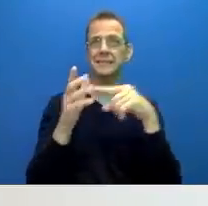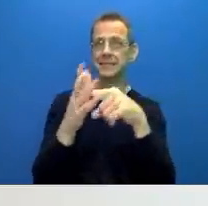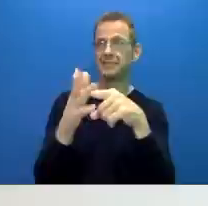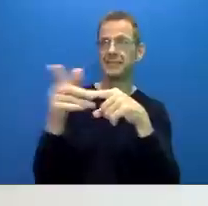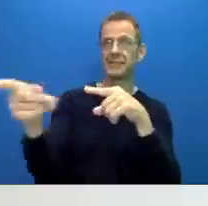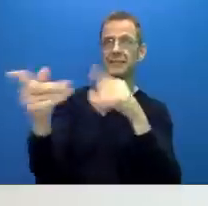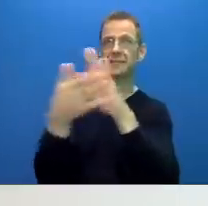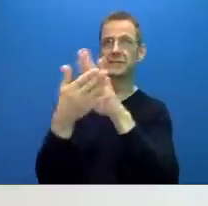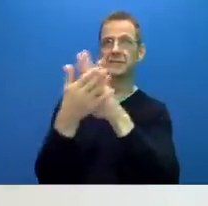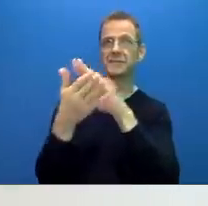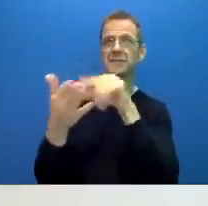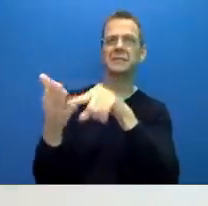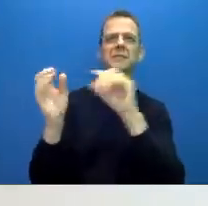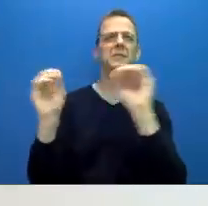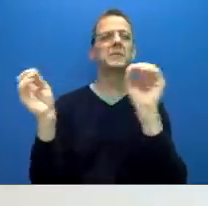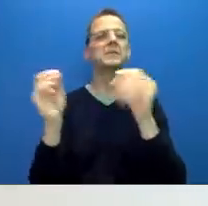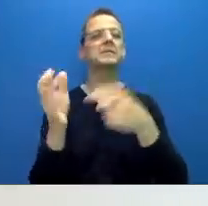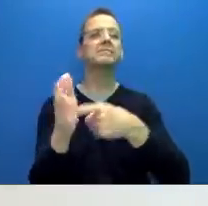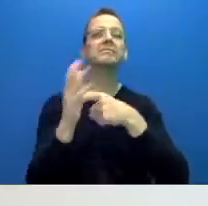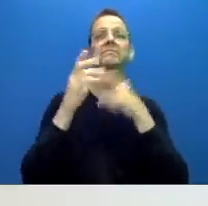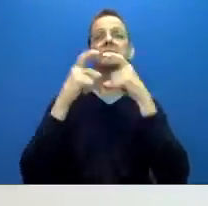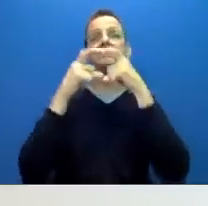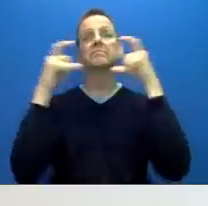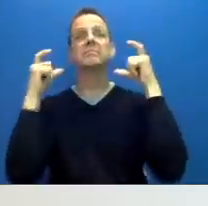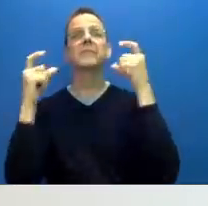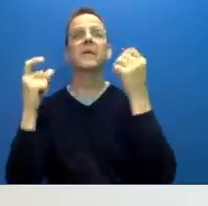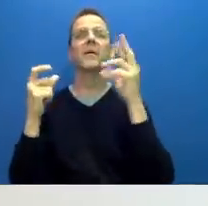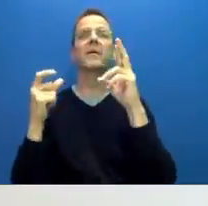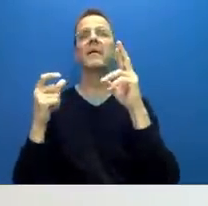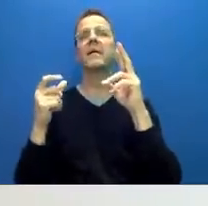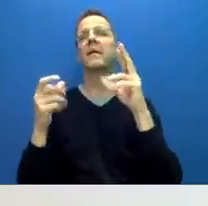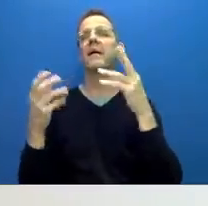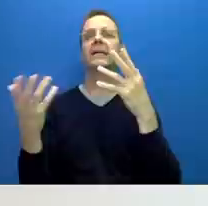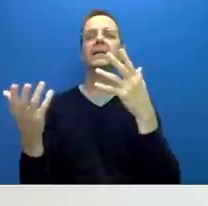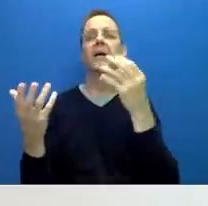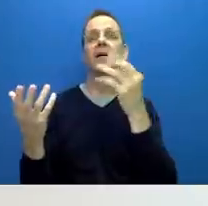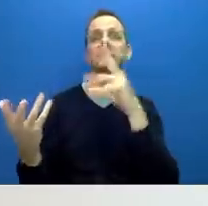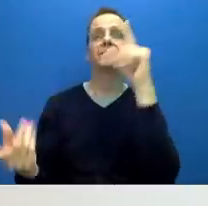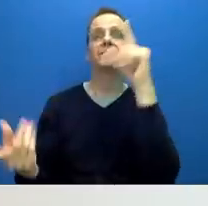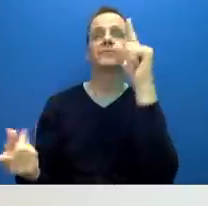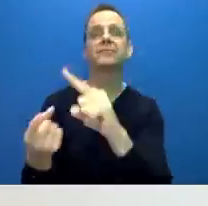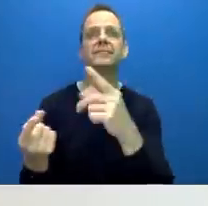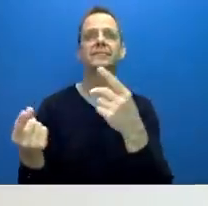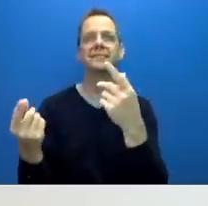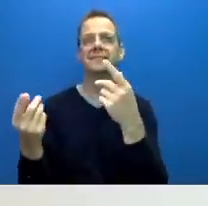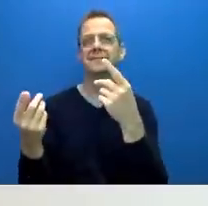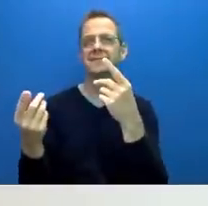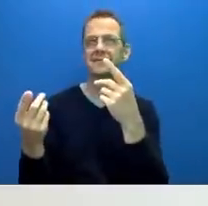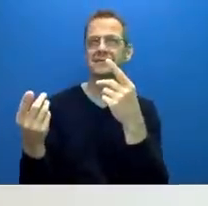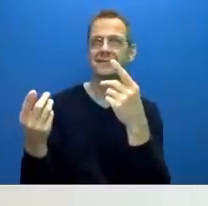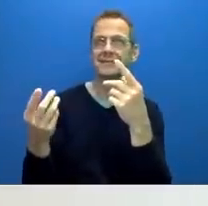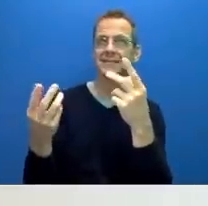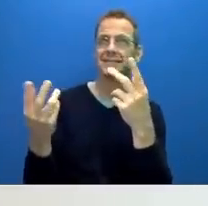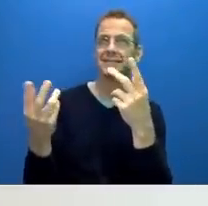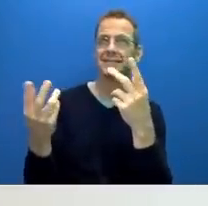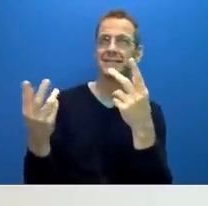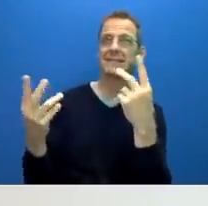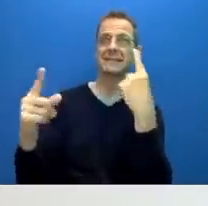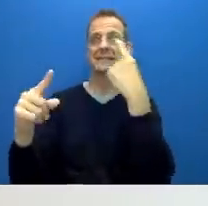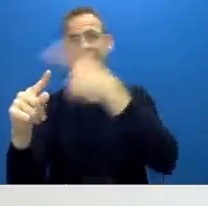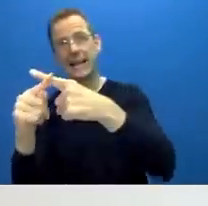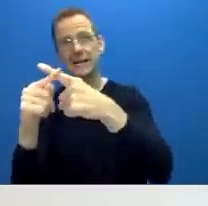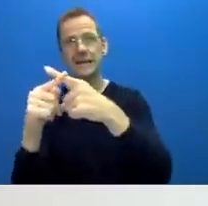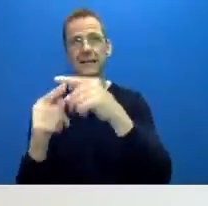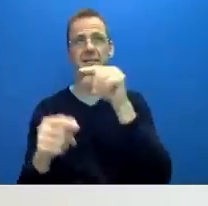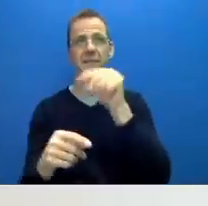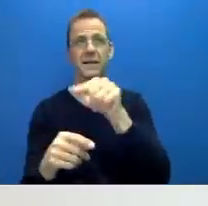public health measures, and we multiply those tens of thousands of children by 0.1%, for example, we're